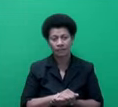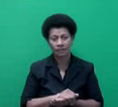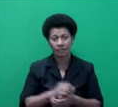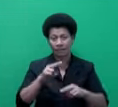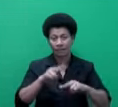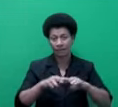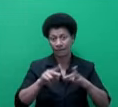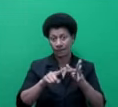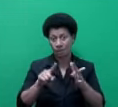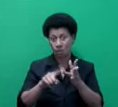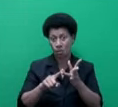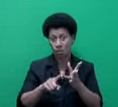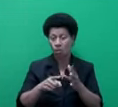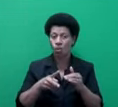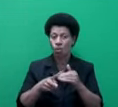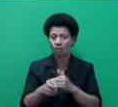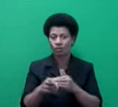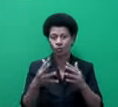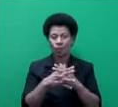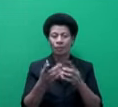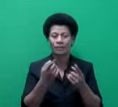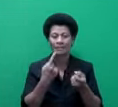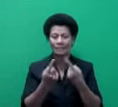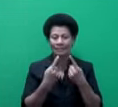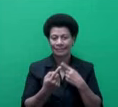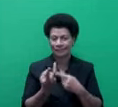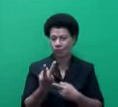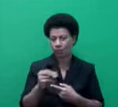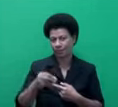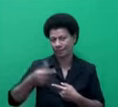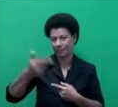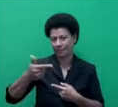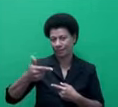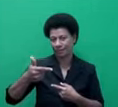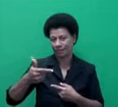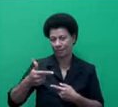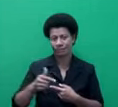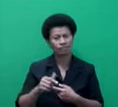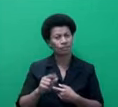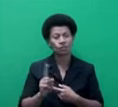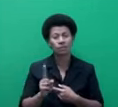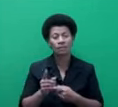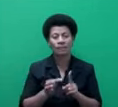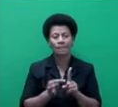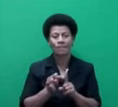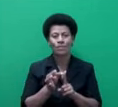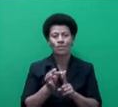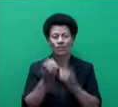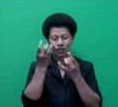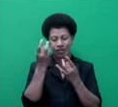its website in 2017. Now, and that was actually to improve information